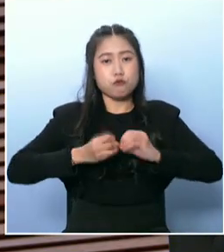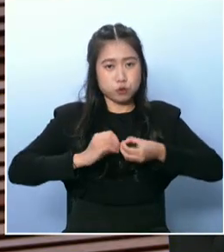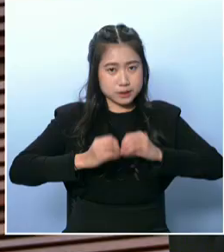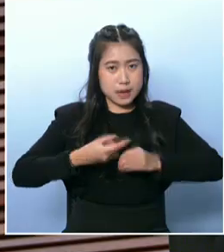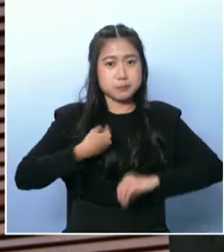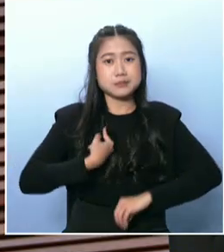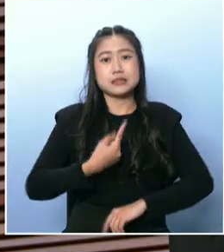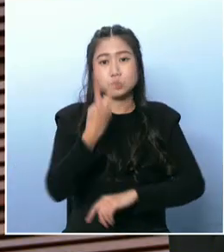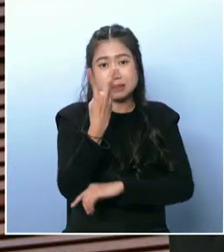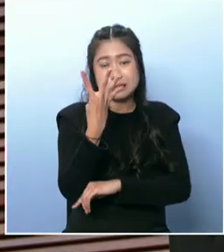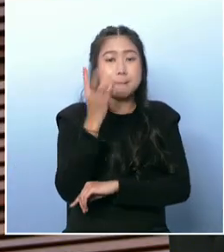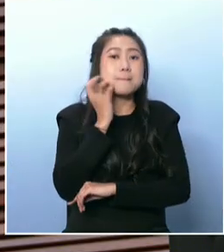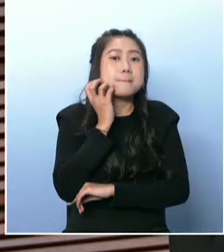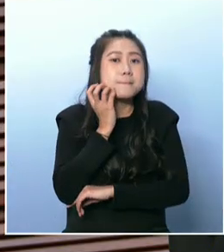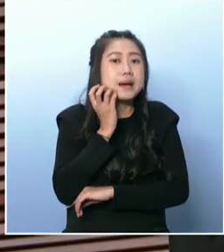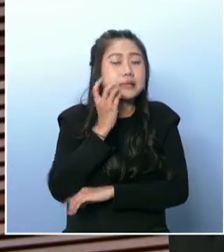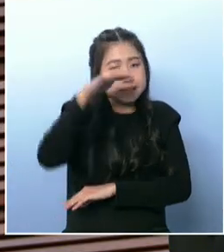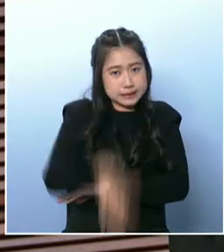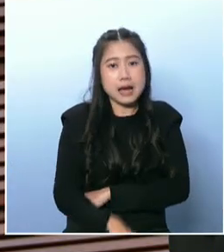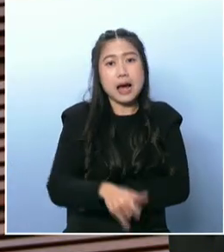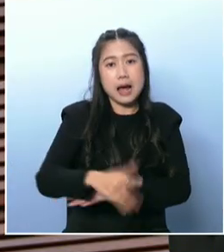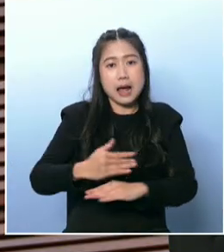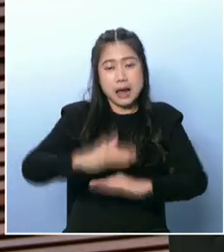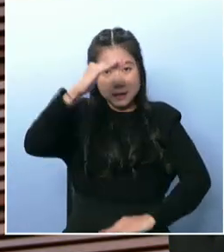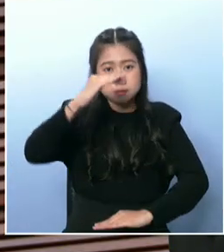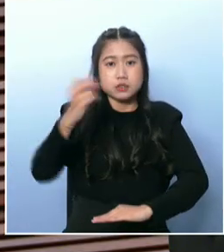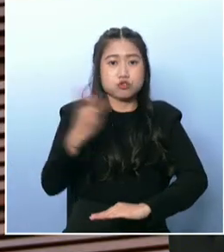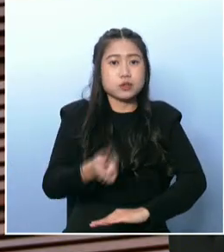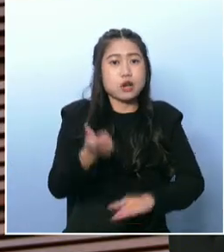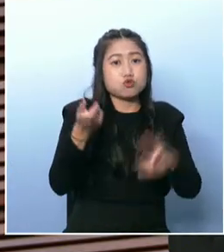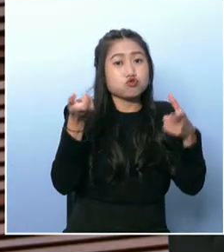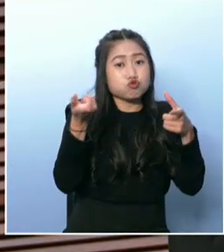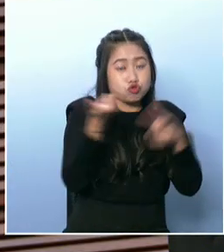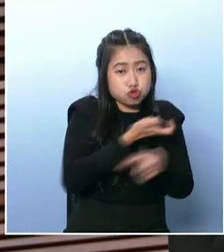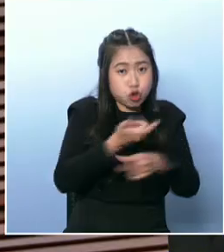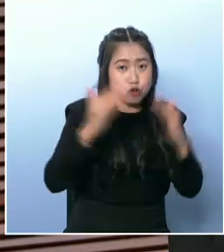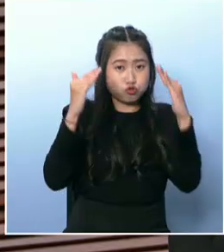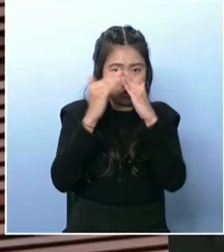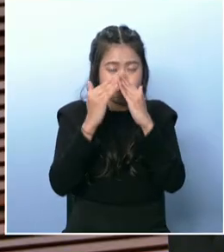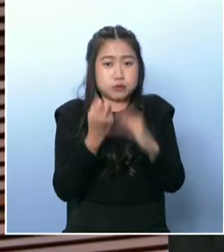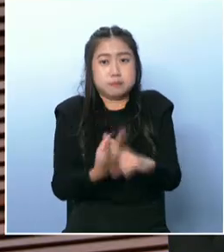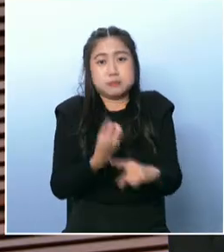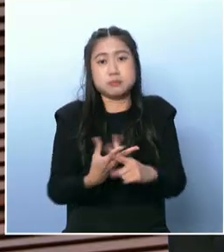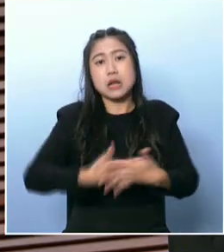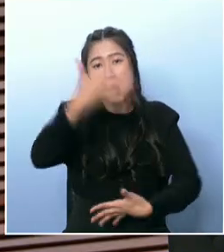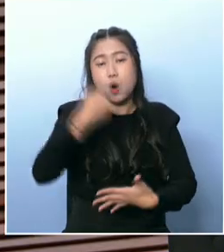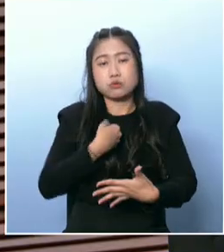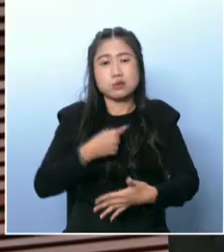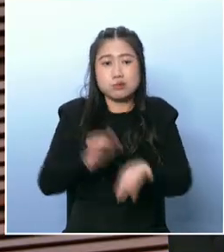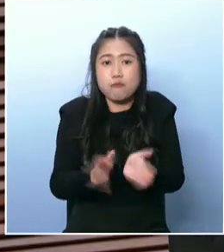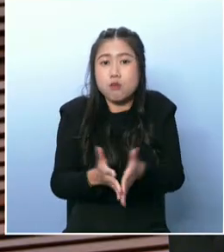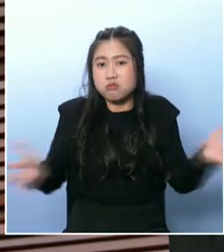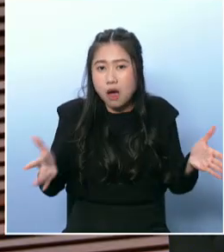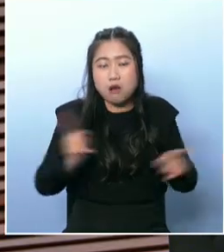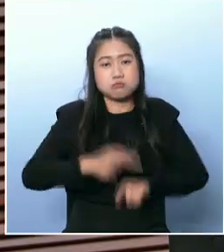the suitable places, because all the buildings would have to be less than 24 meters and it has to be